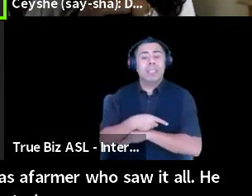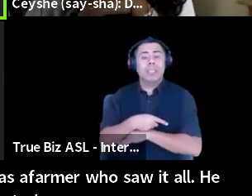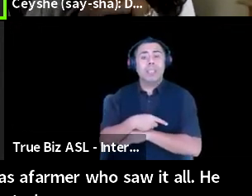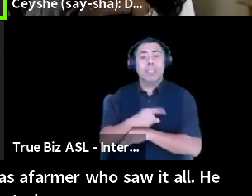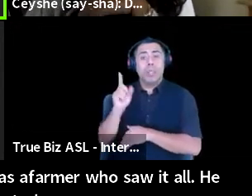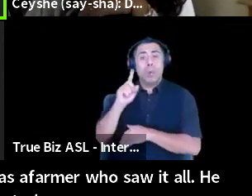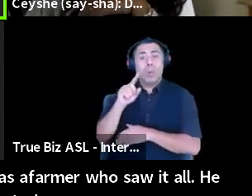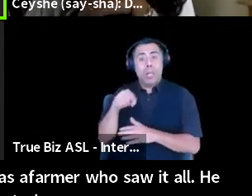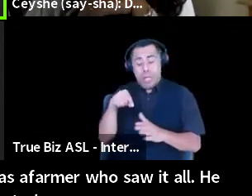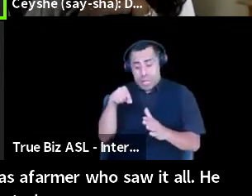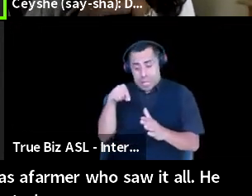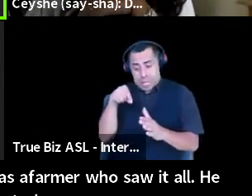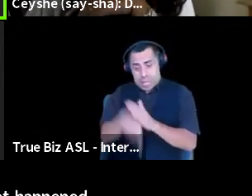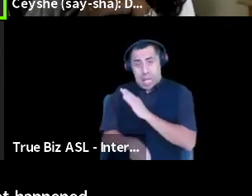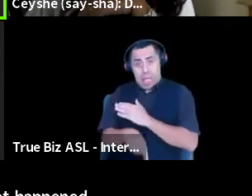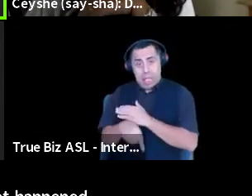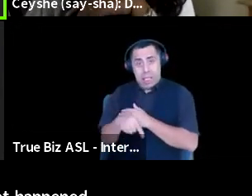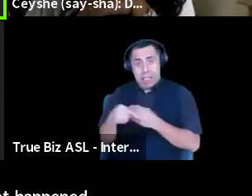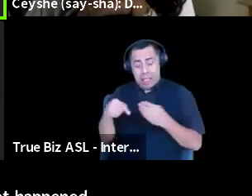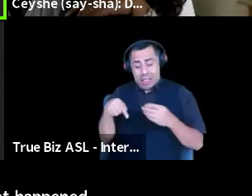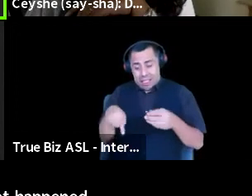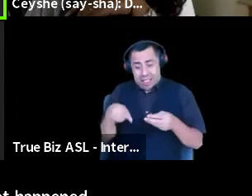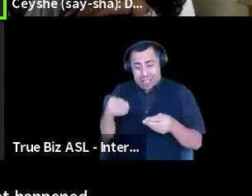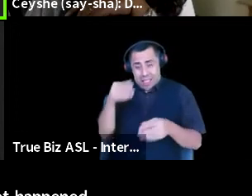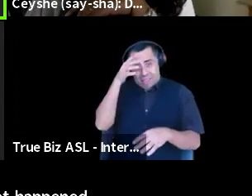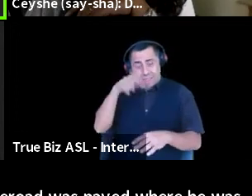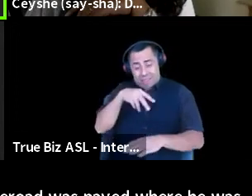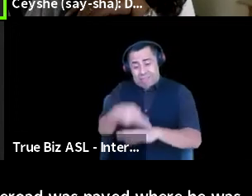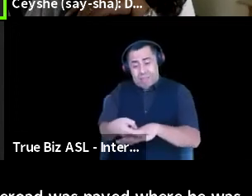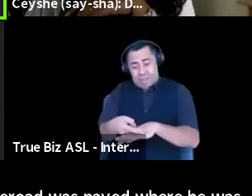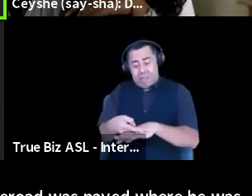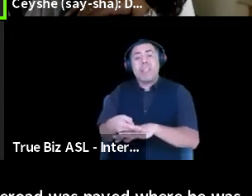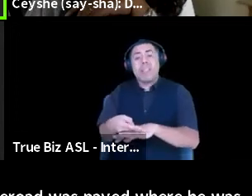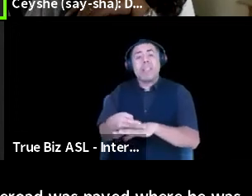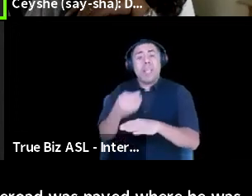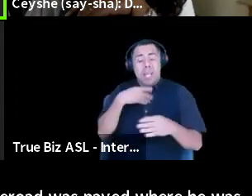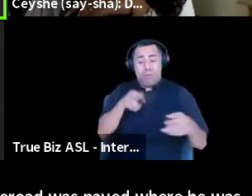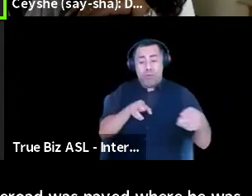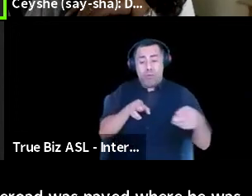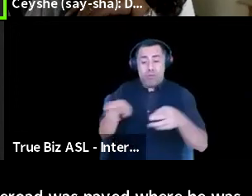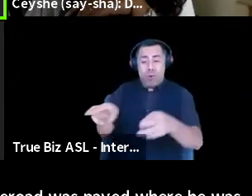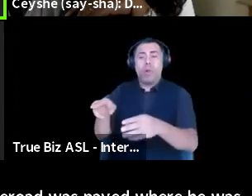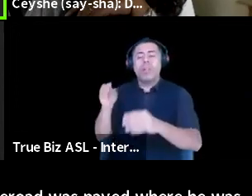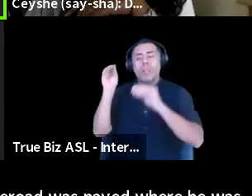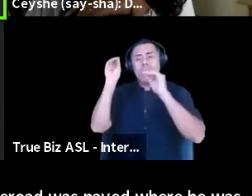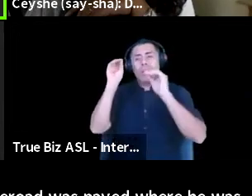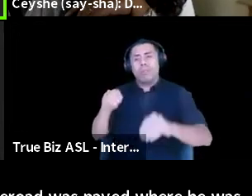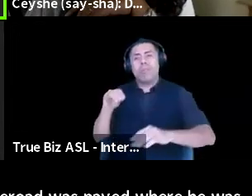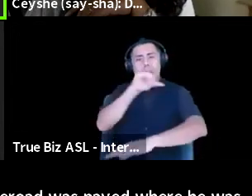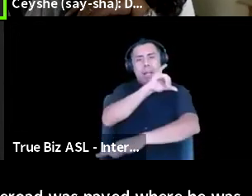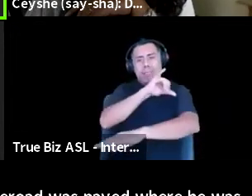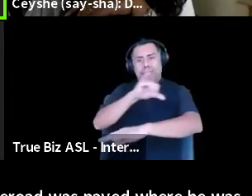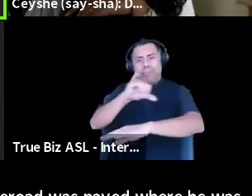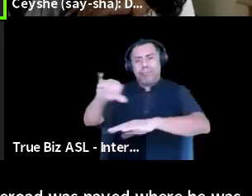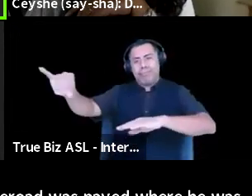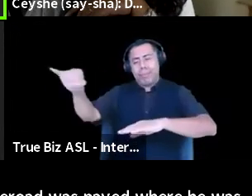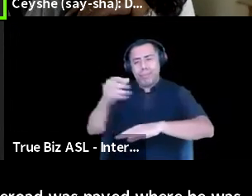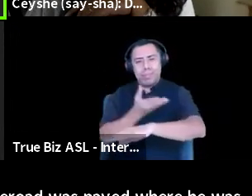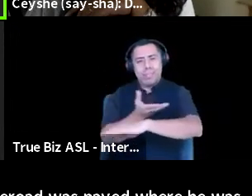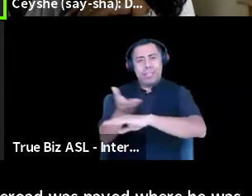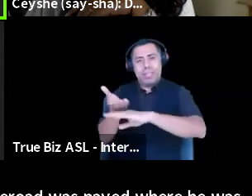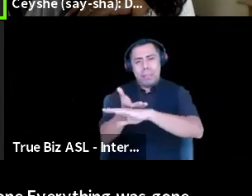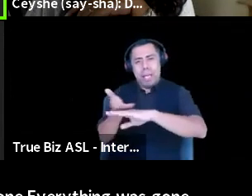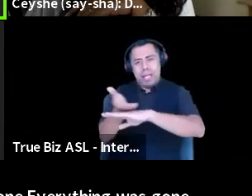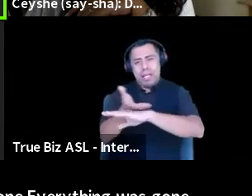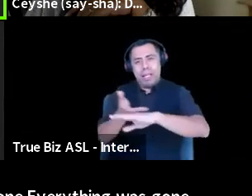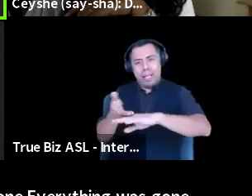killed. The blood was gone, everything was gone. And then after that, when the corn, the